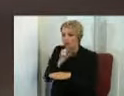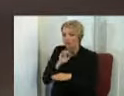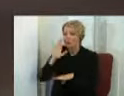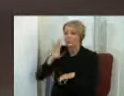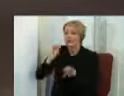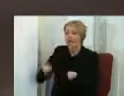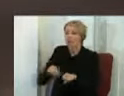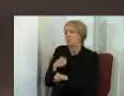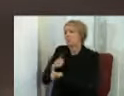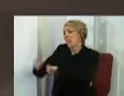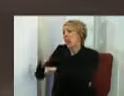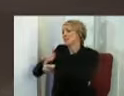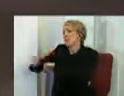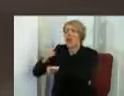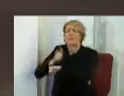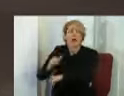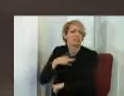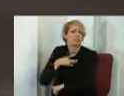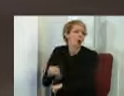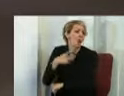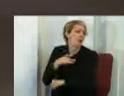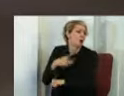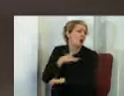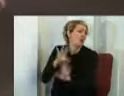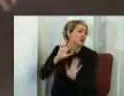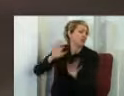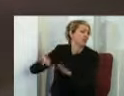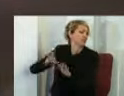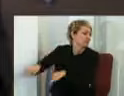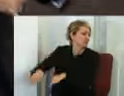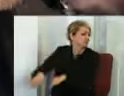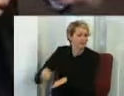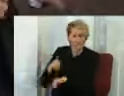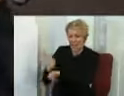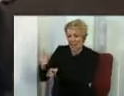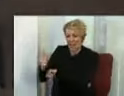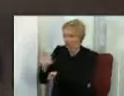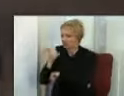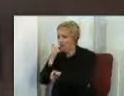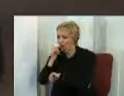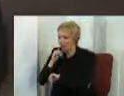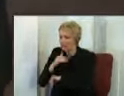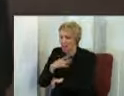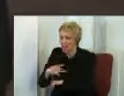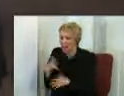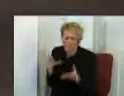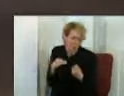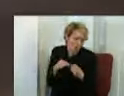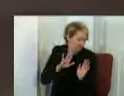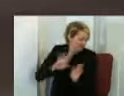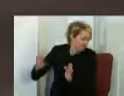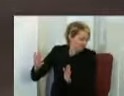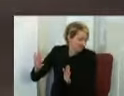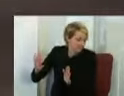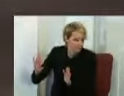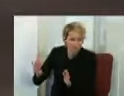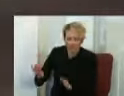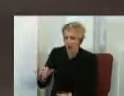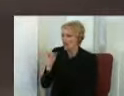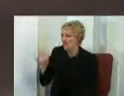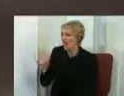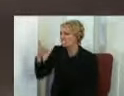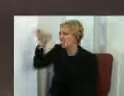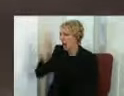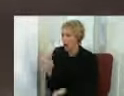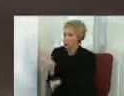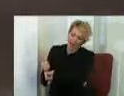sorts of things. We can blame God. You know, when something disastrous happens in our world, it's easy to say, well, that's God's